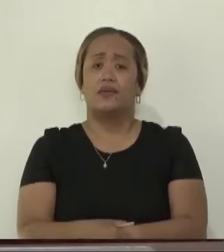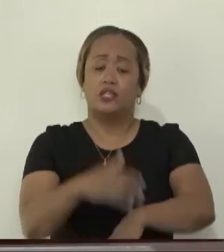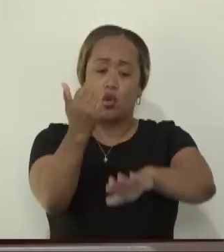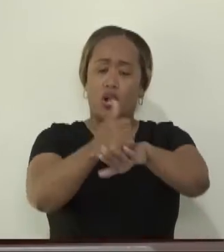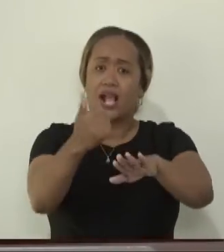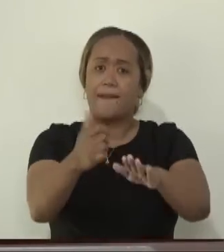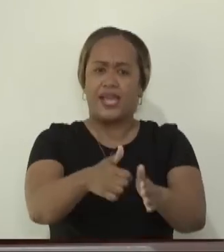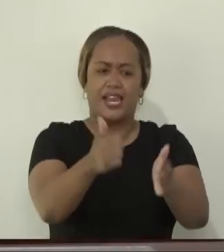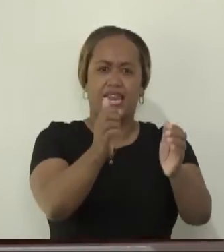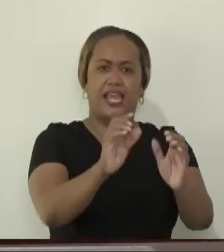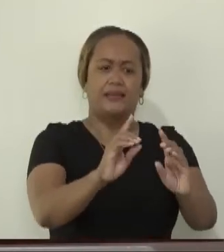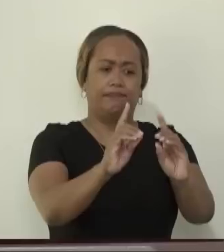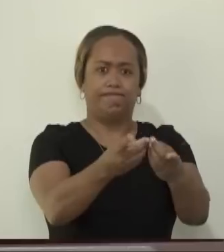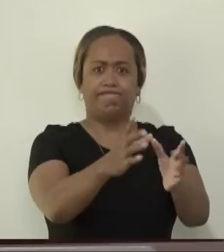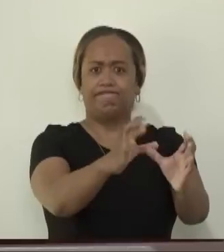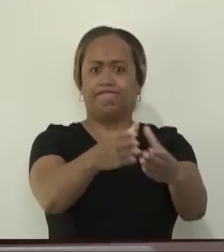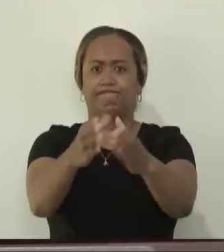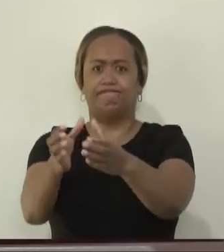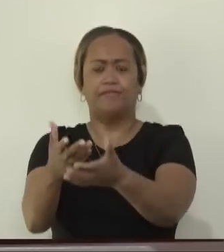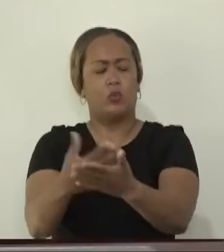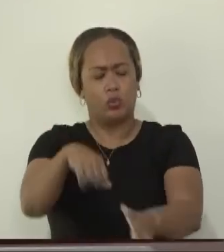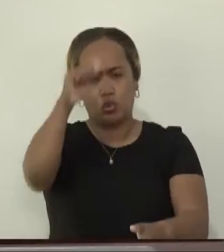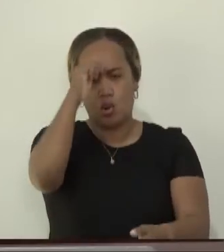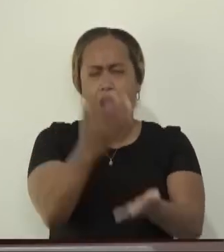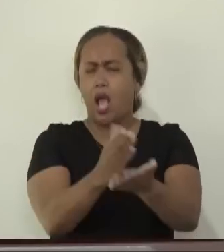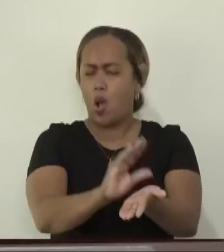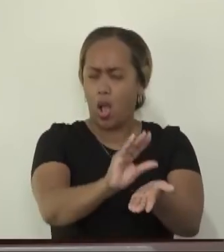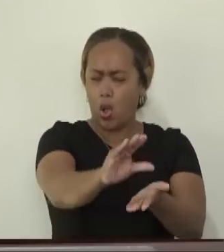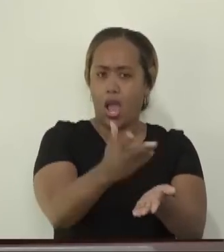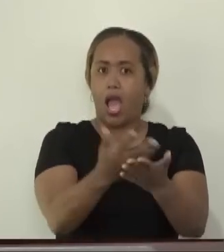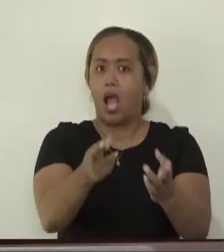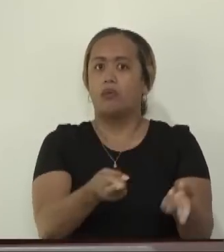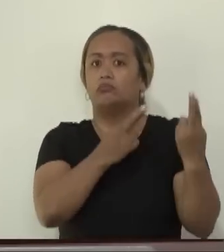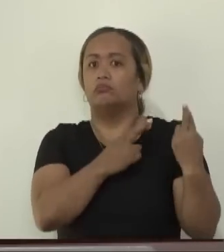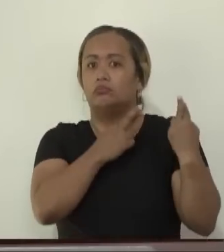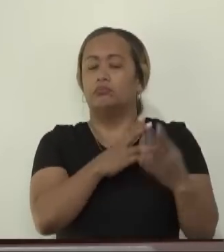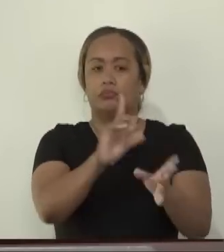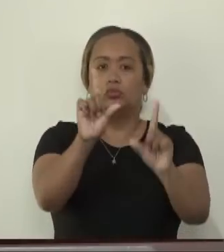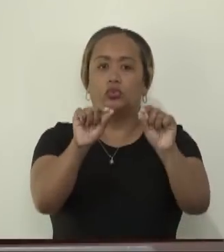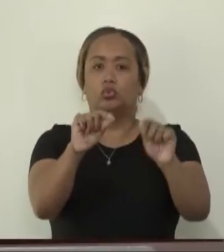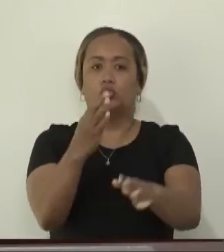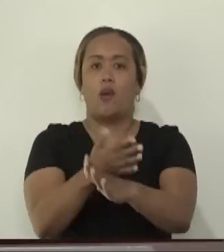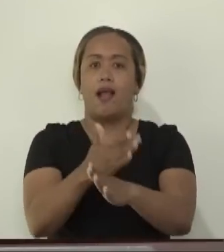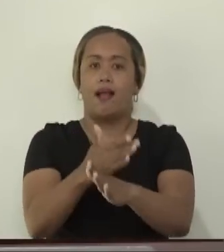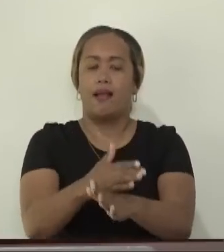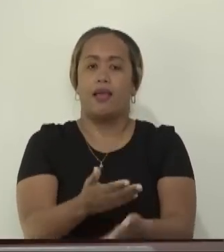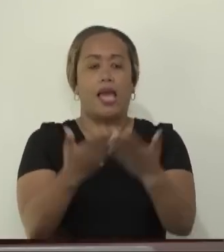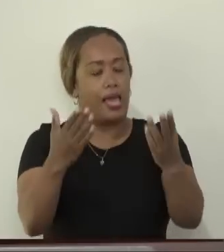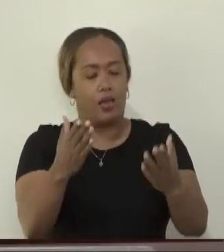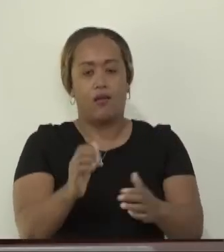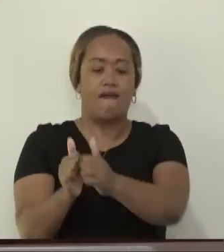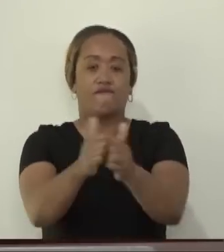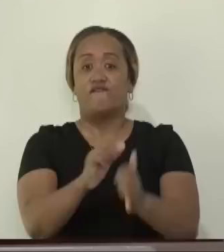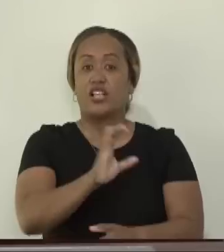Government agencies will be eager to know their allocations to carry out their respective core functions. My fellow